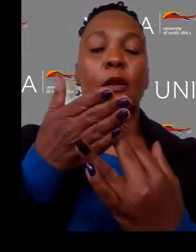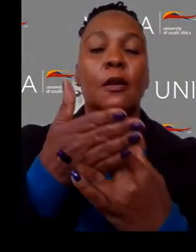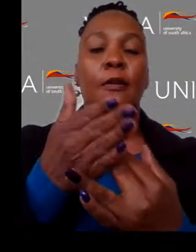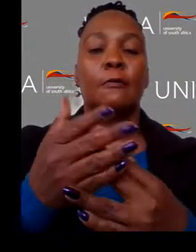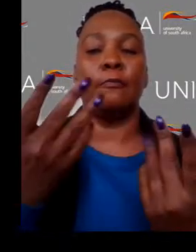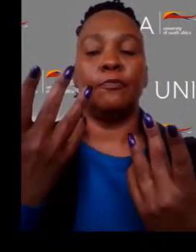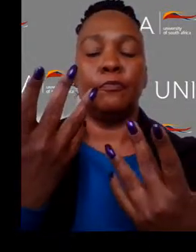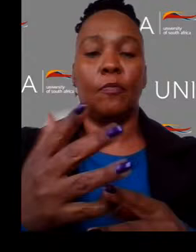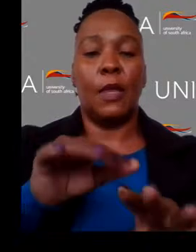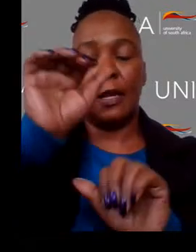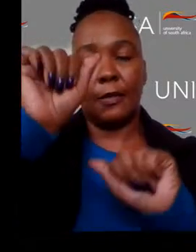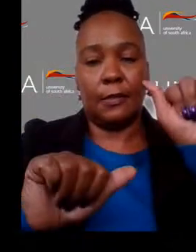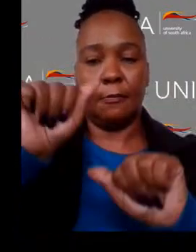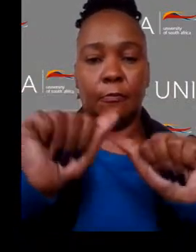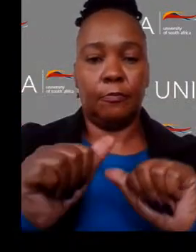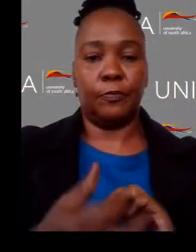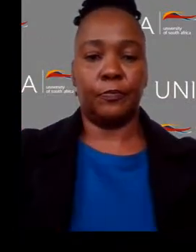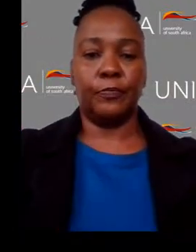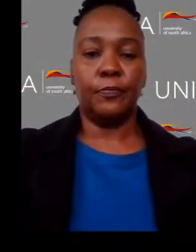actual assessment.